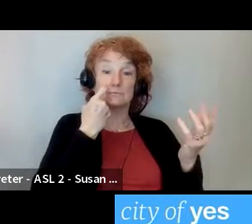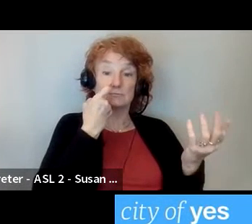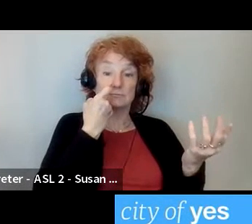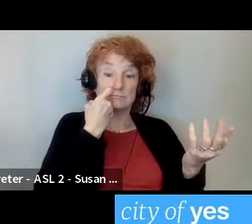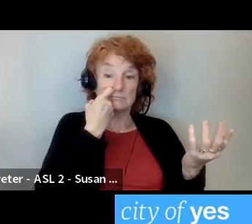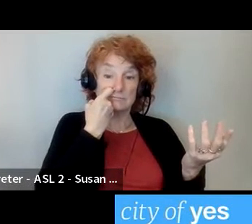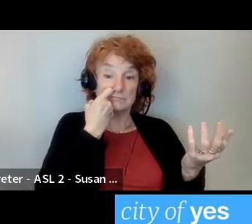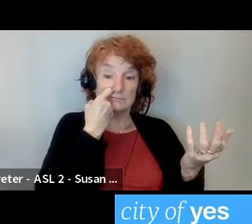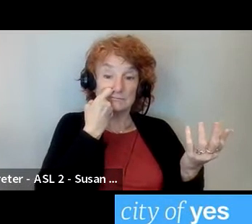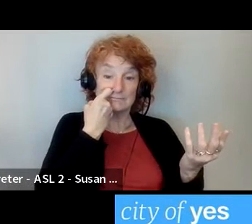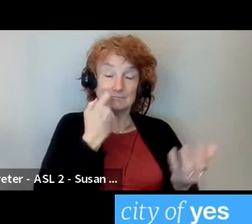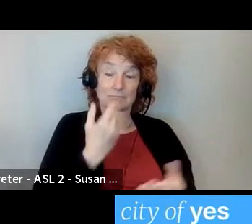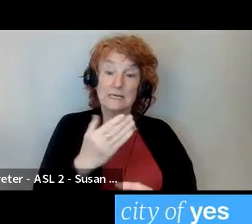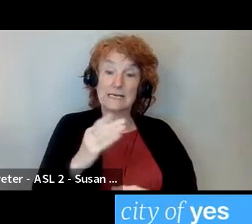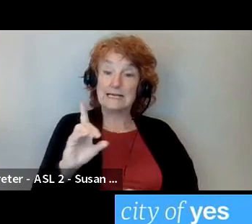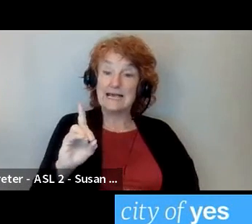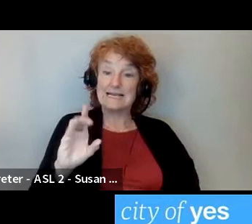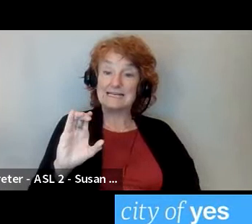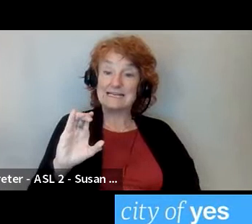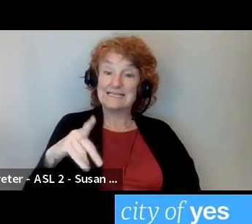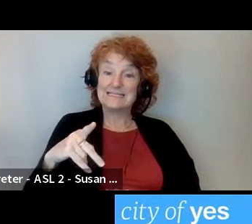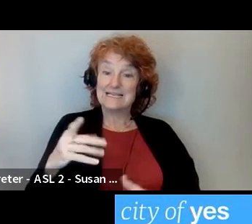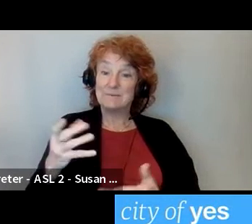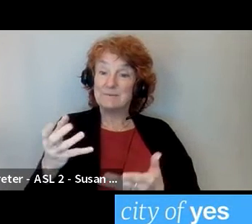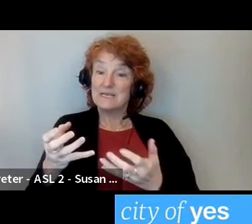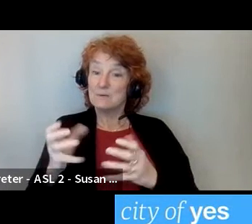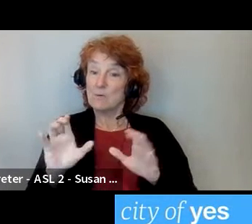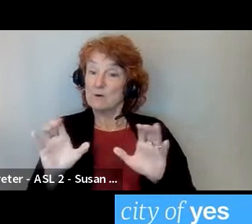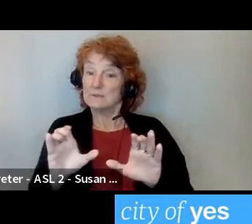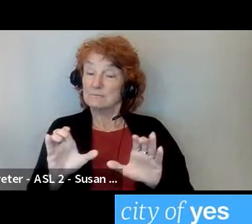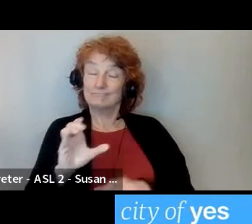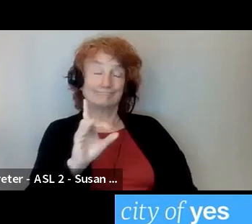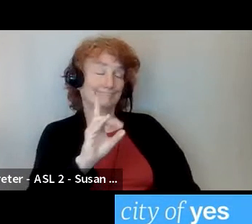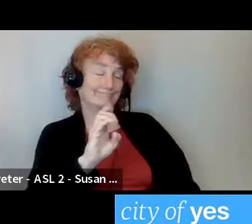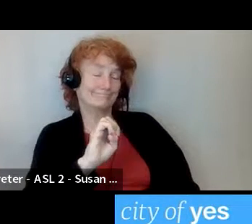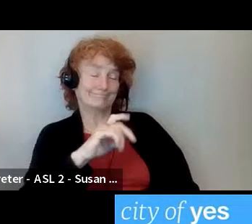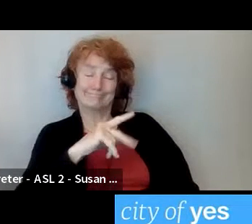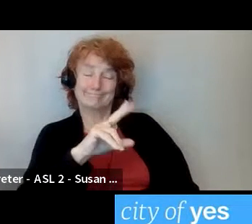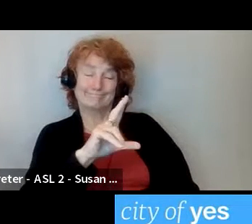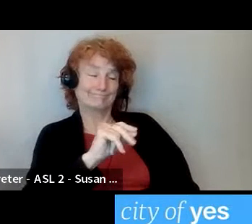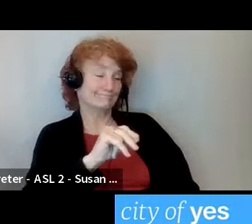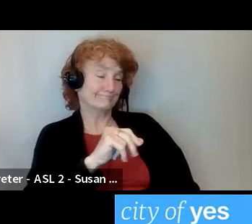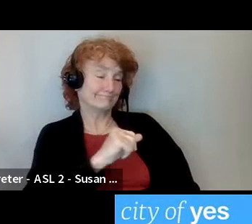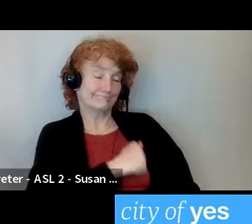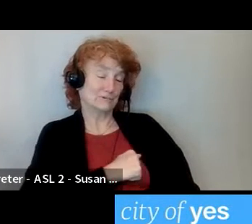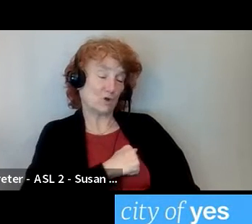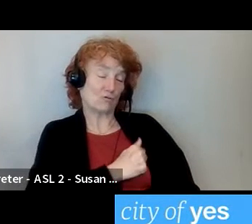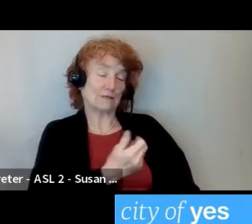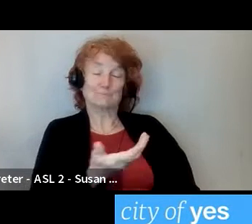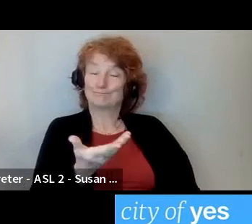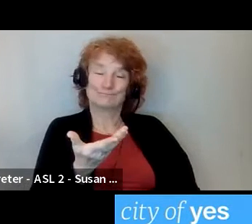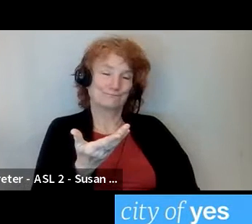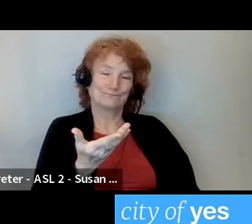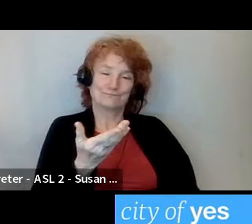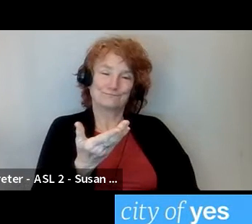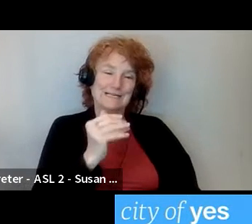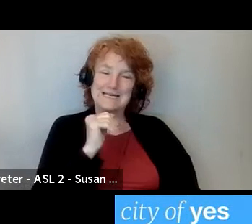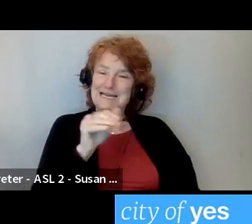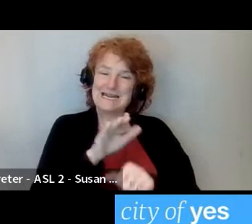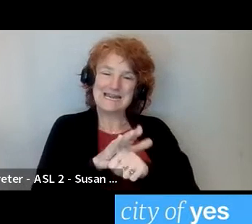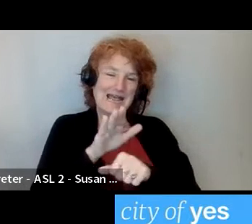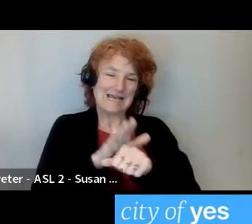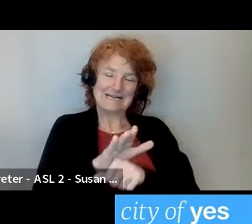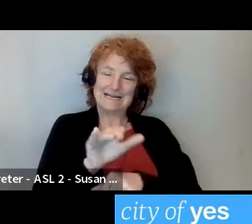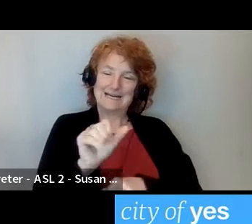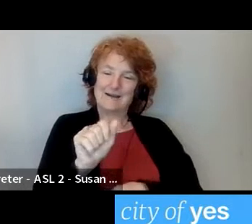where things that DCP wanted to do, DEP said, we're sorry. We lack the stormwater capacity in this